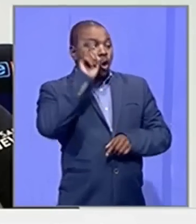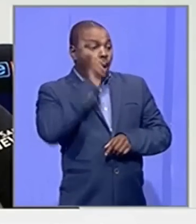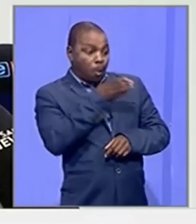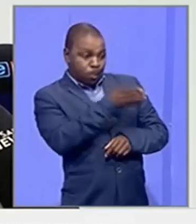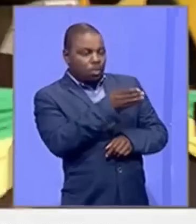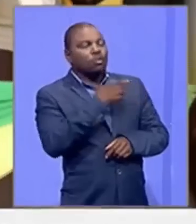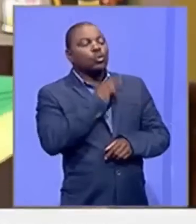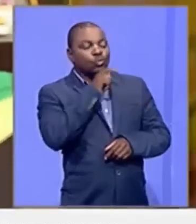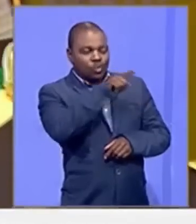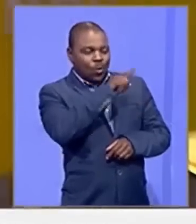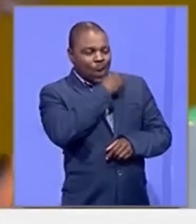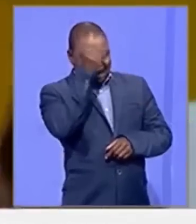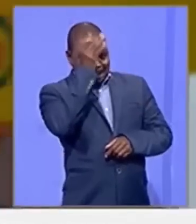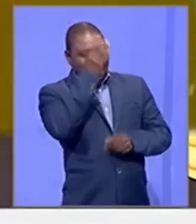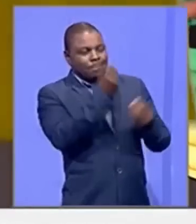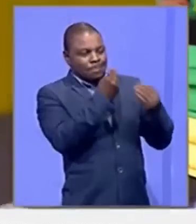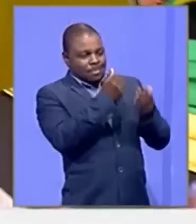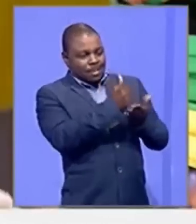for wisdom.